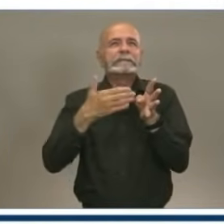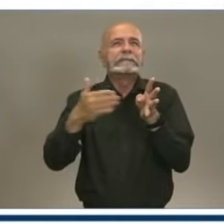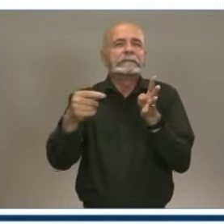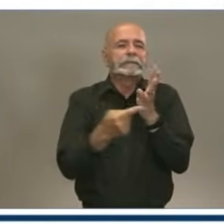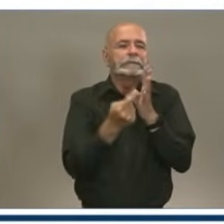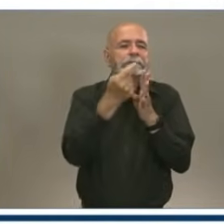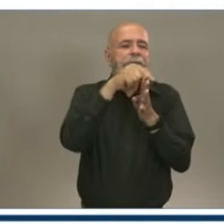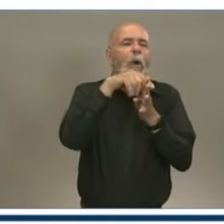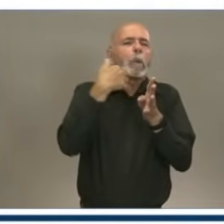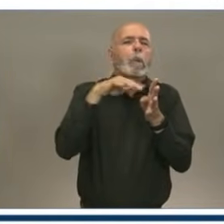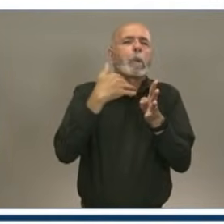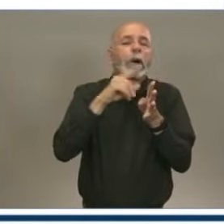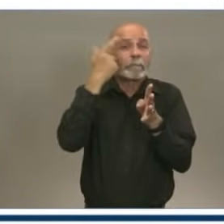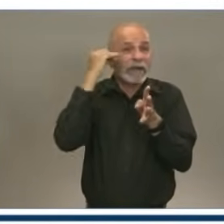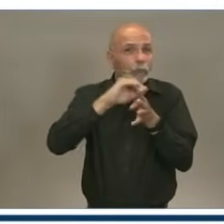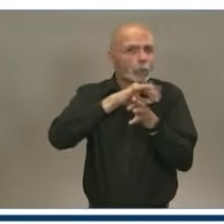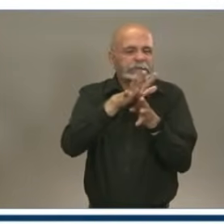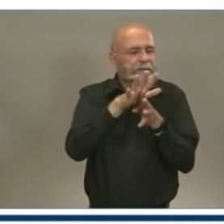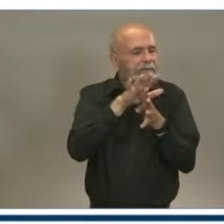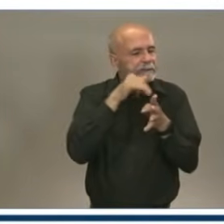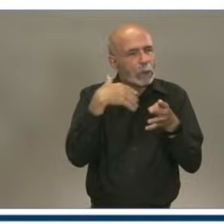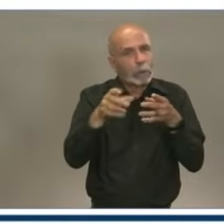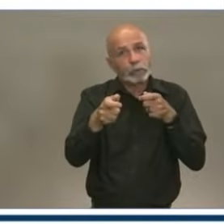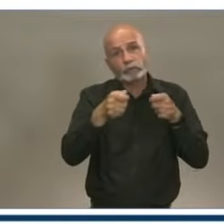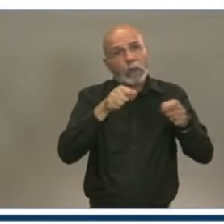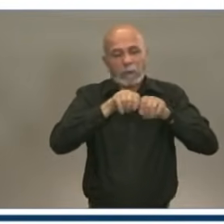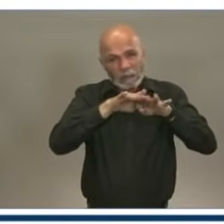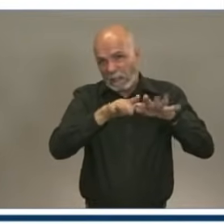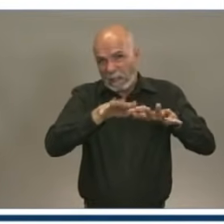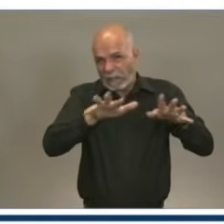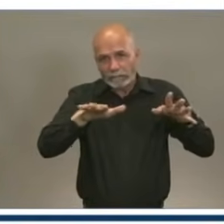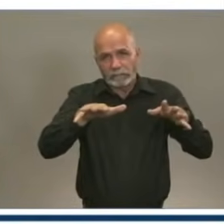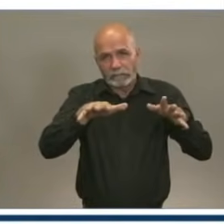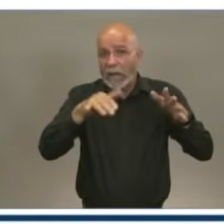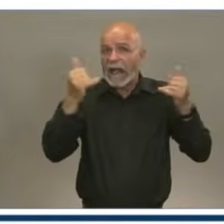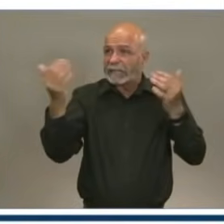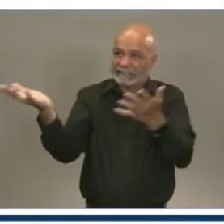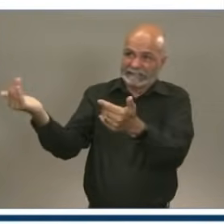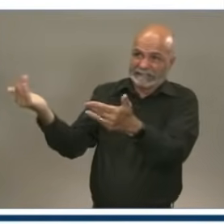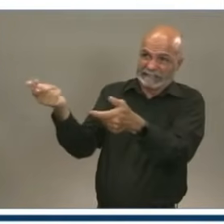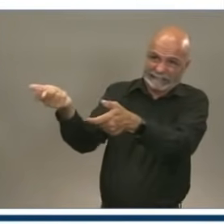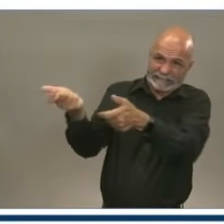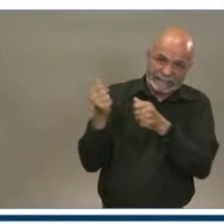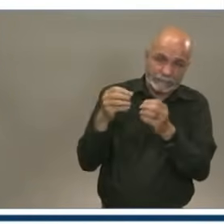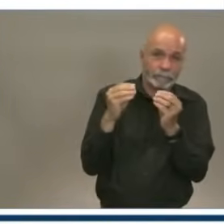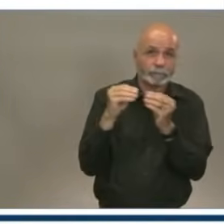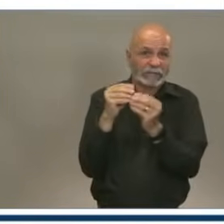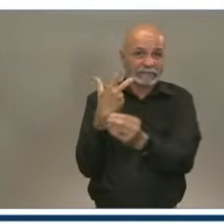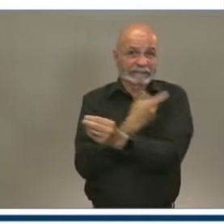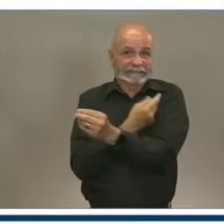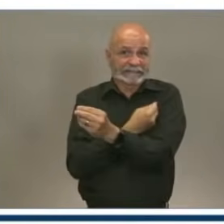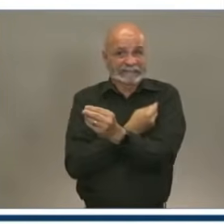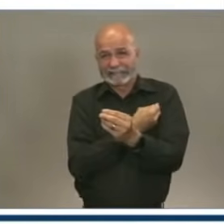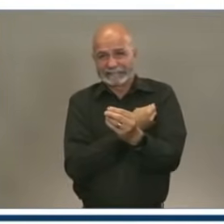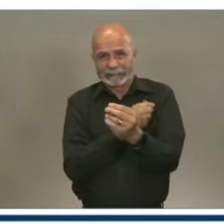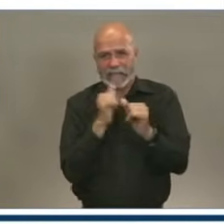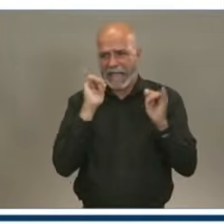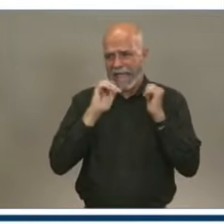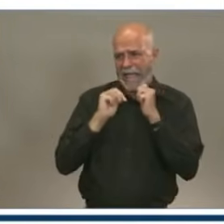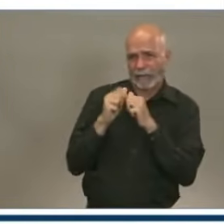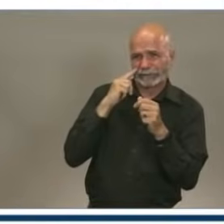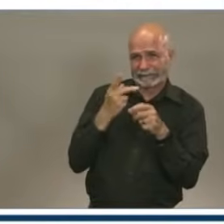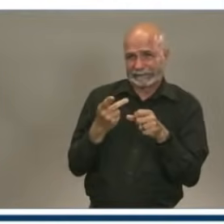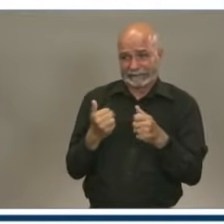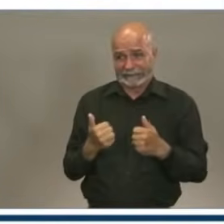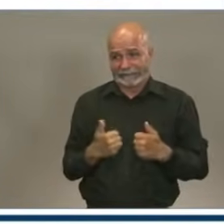continue to increase our vaccine coverage, we can learn to live with the virus. and I want to encourage all Nova Scotians to schedule